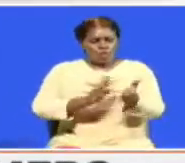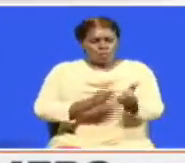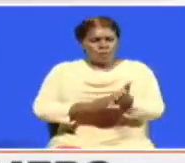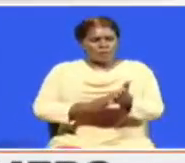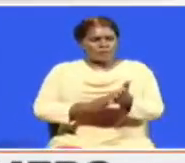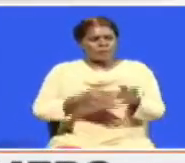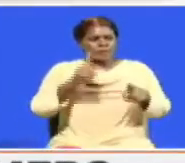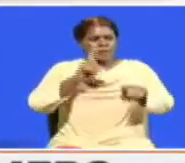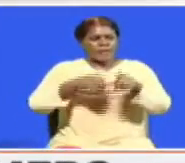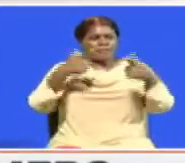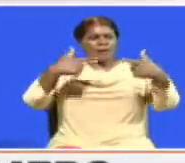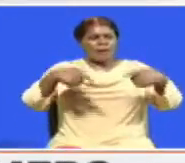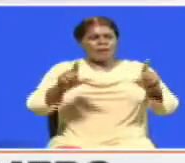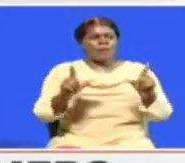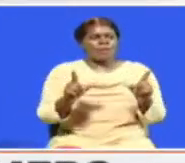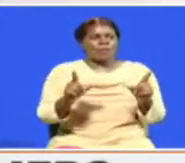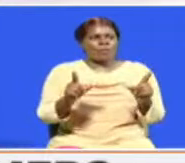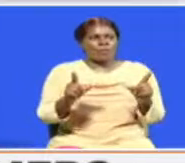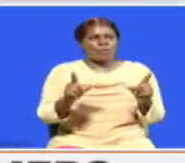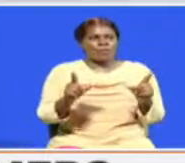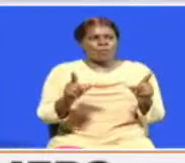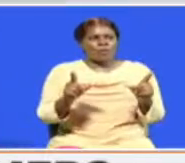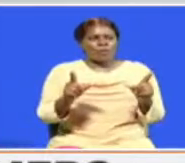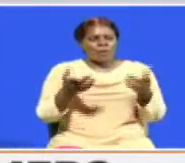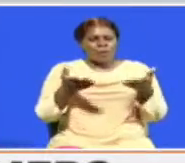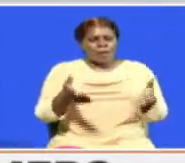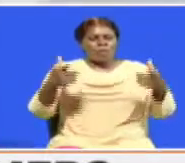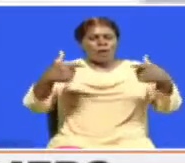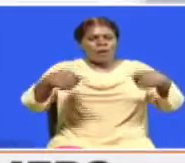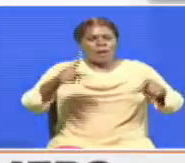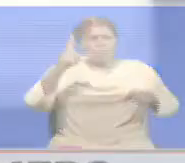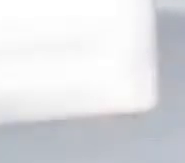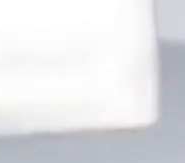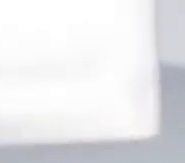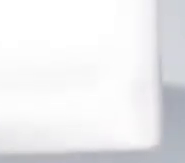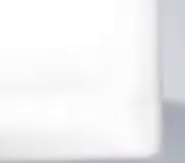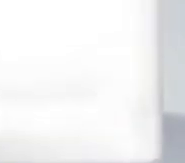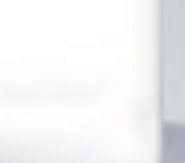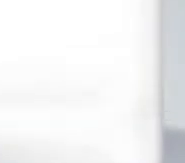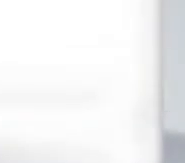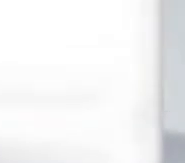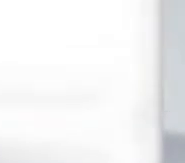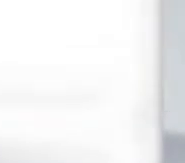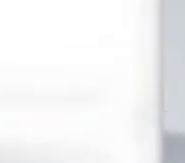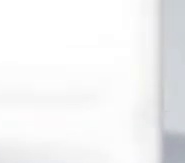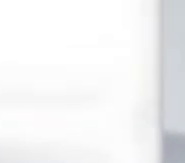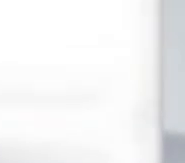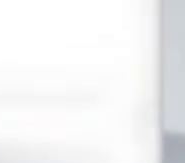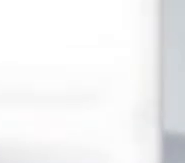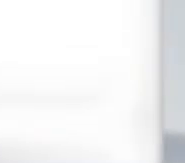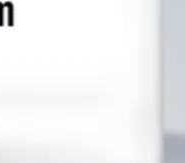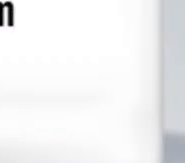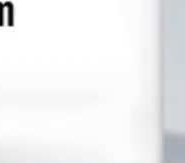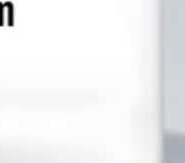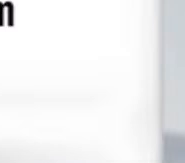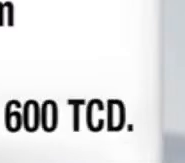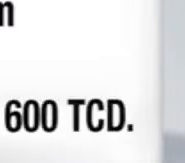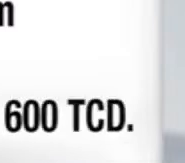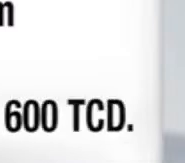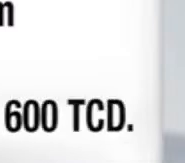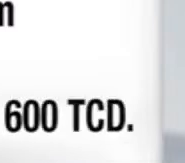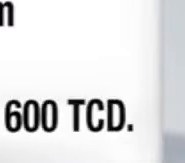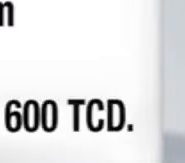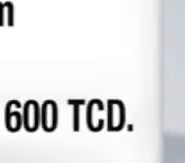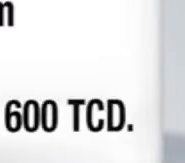while granting the prayers, AFA says, quote, "We hereby grant approval for sugar milling resumption at a low crushing capacity. You